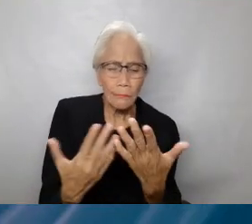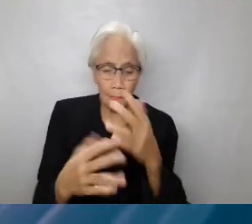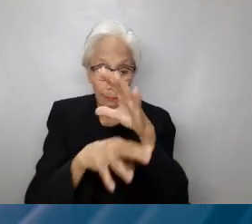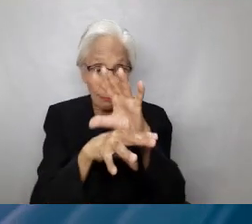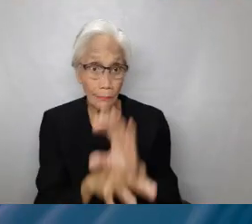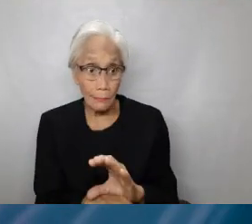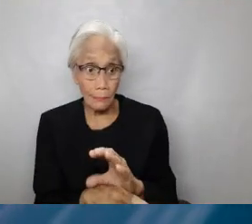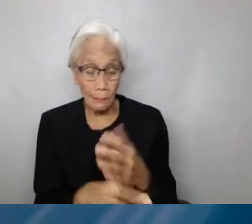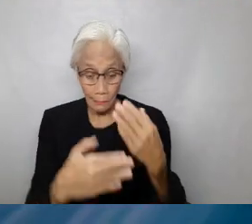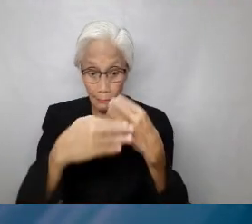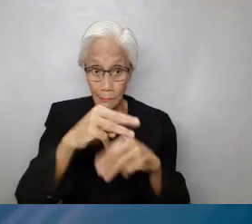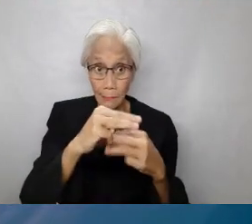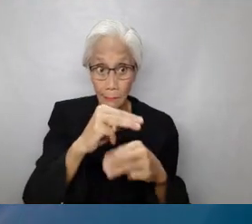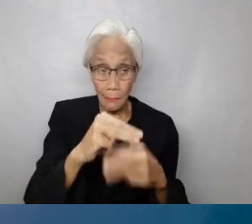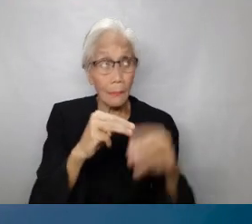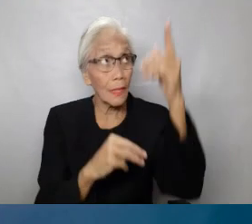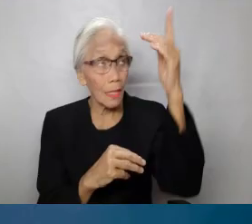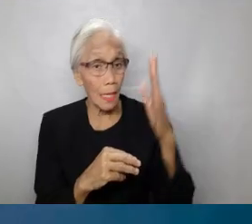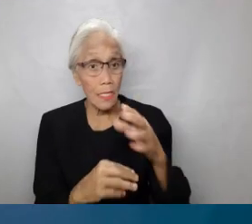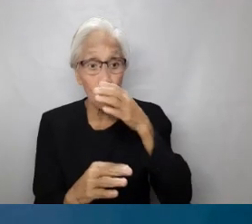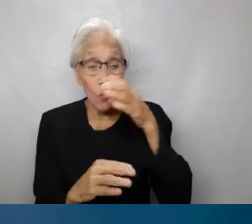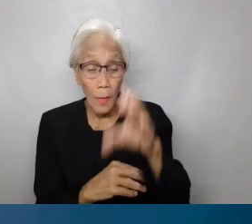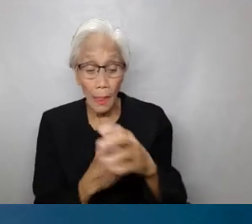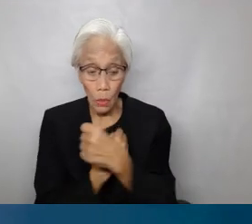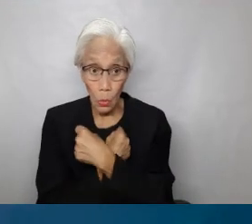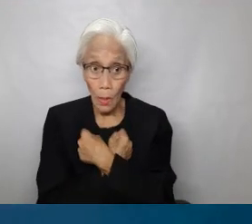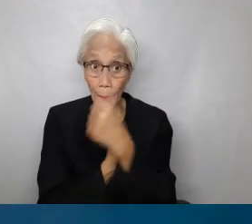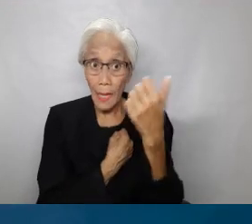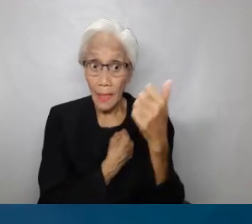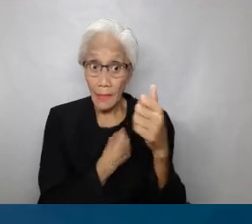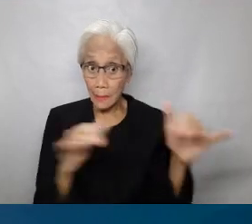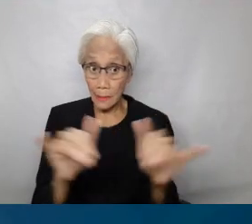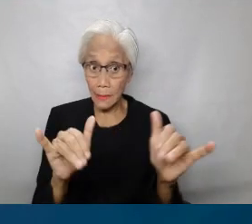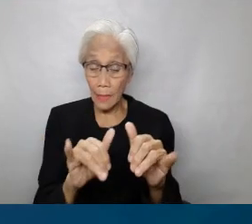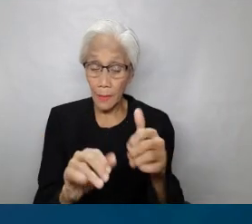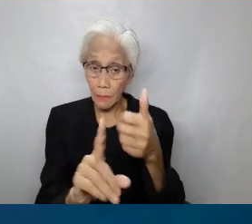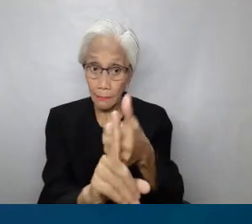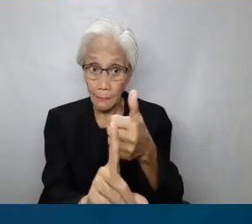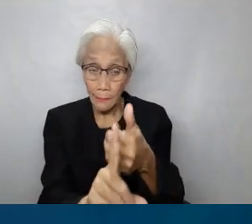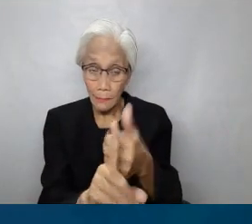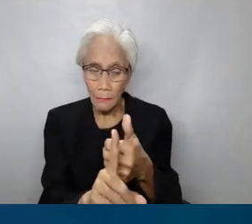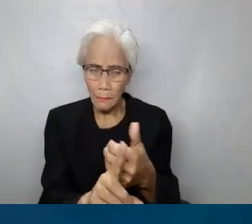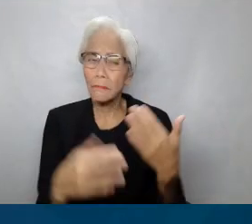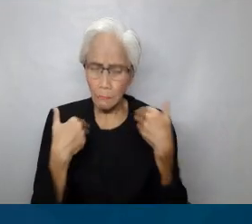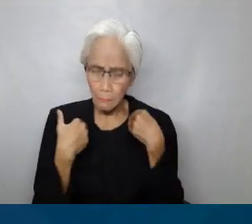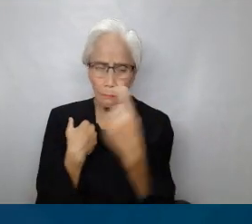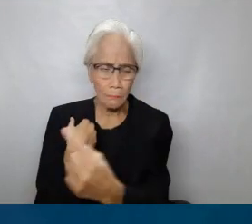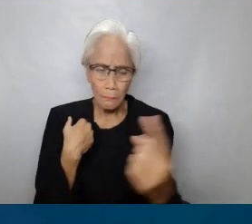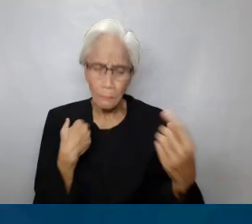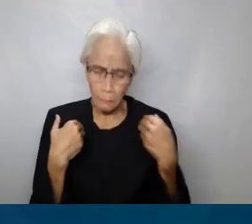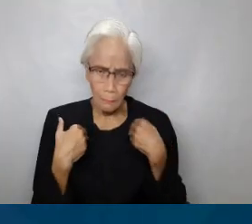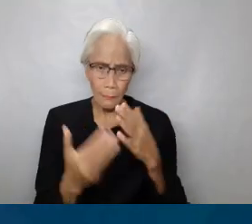minimum of God's command to love others as yourself. Each one has the right to